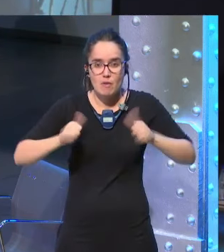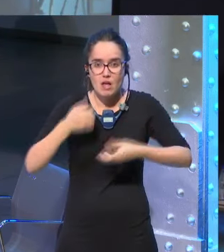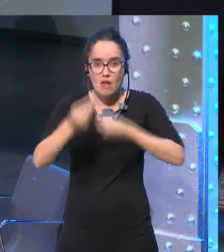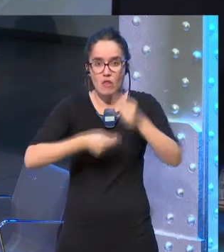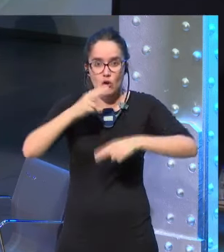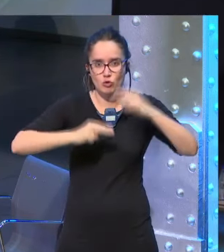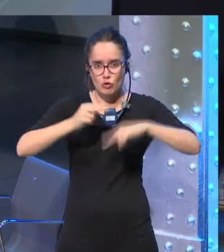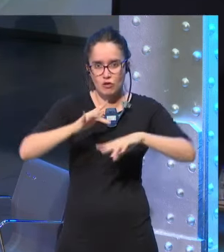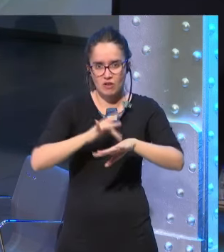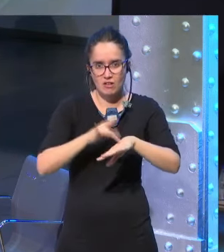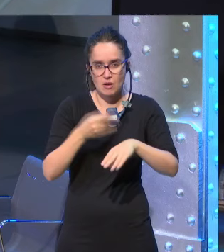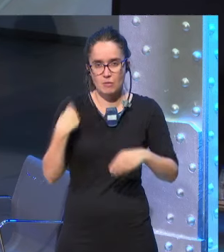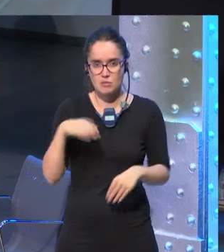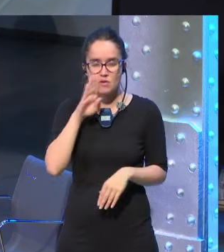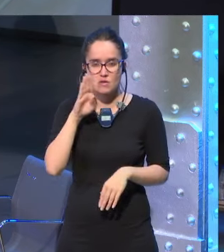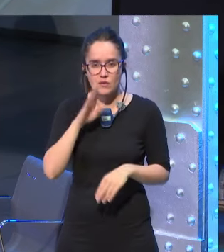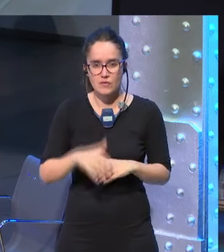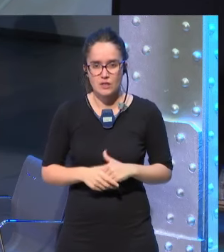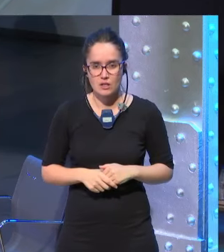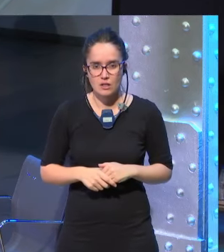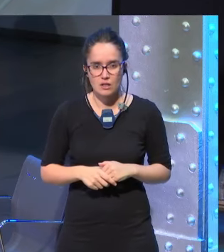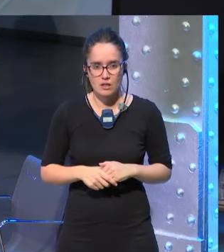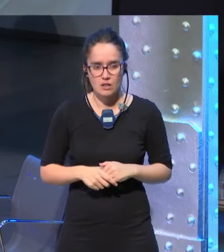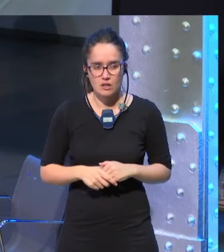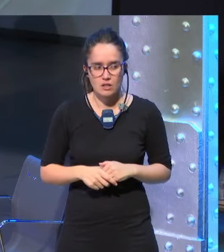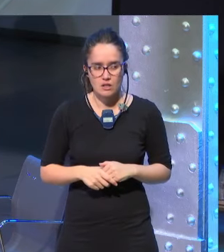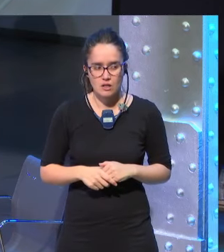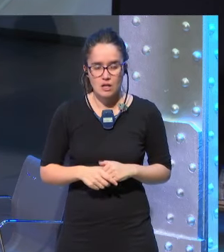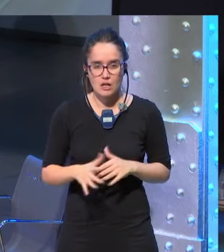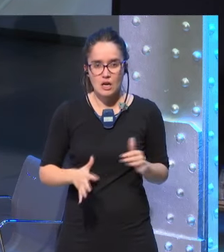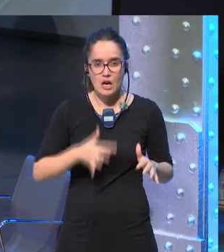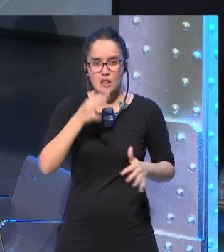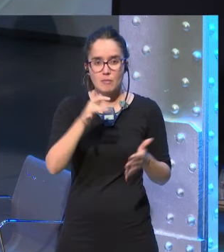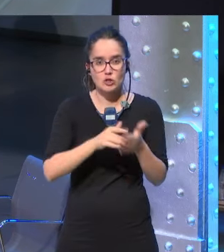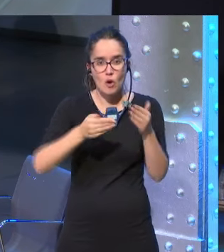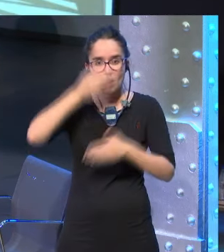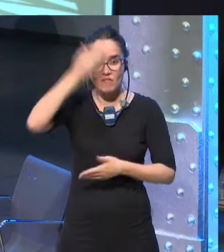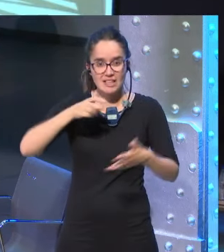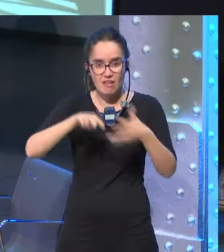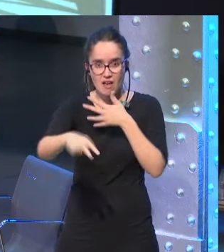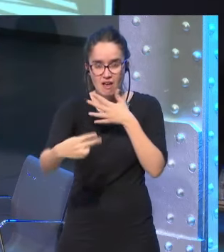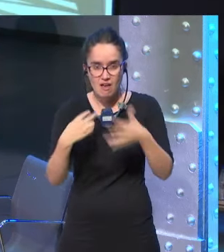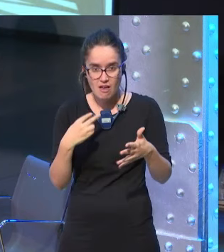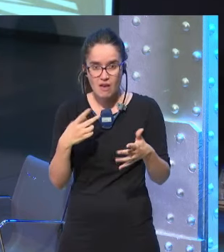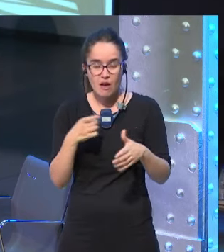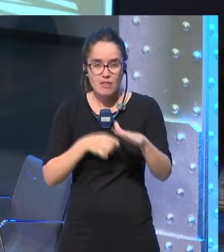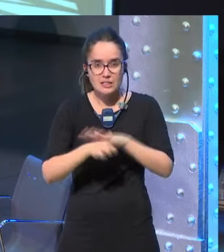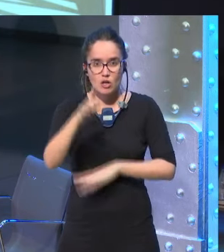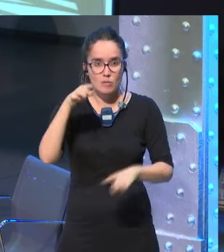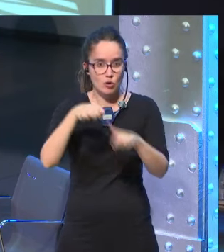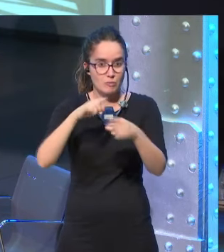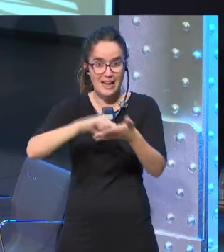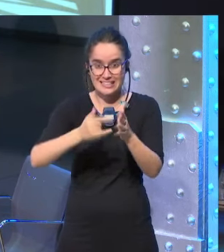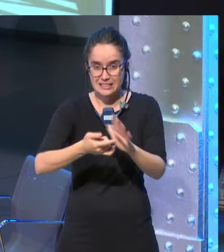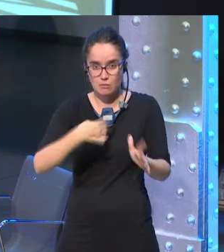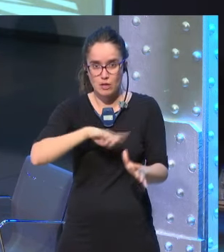A bit the complexity of these assemblies. Then we have a translucent facade developed for the system. And this is roughly